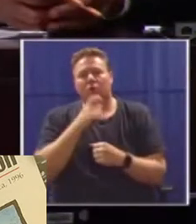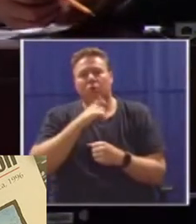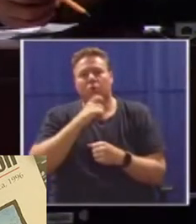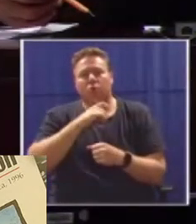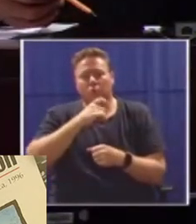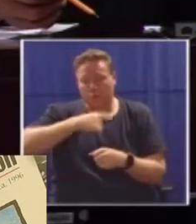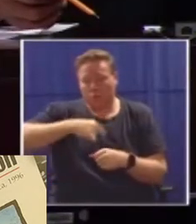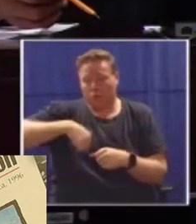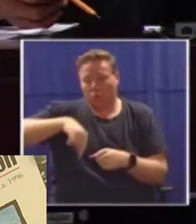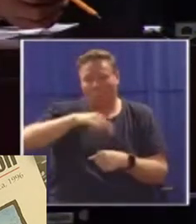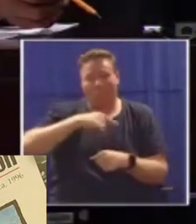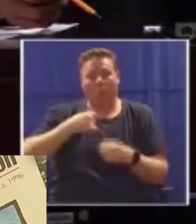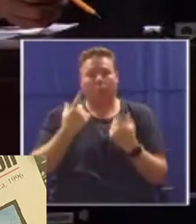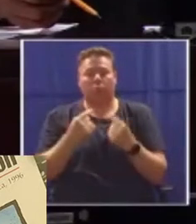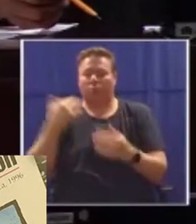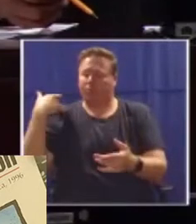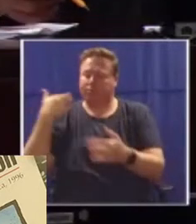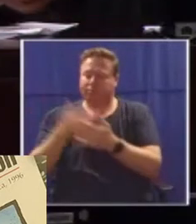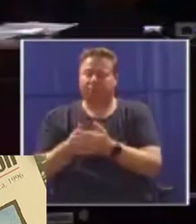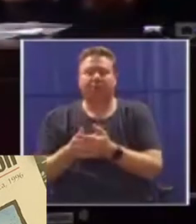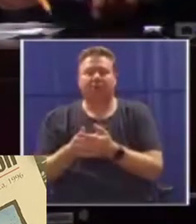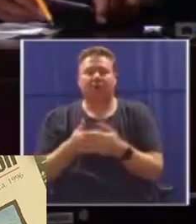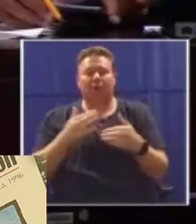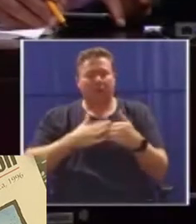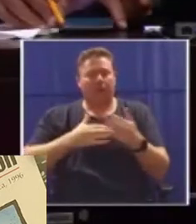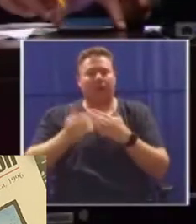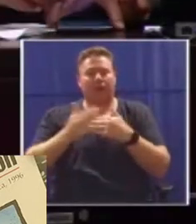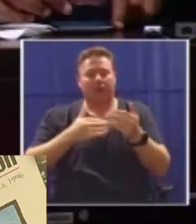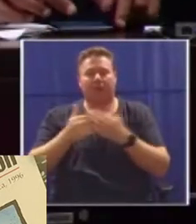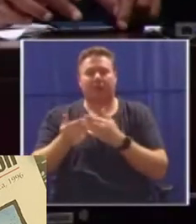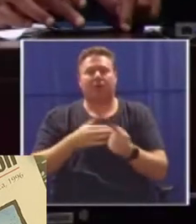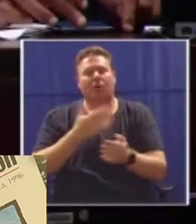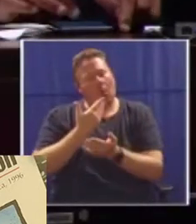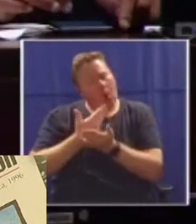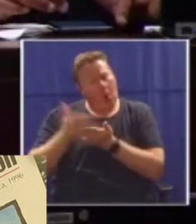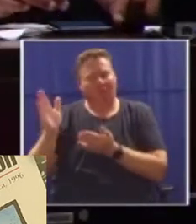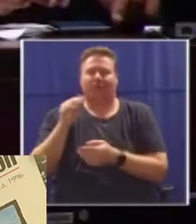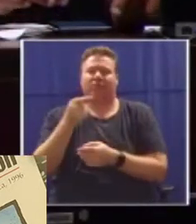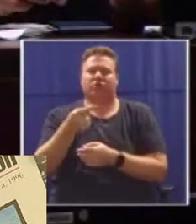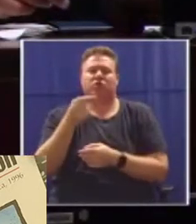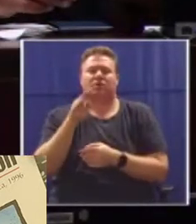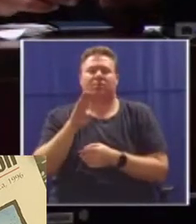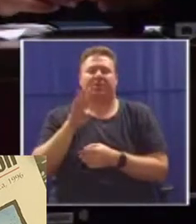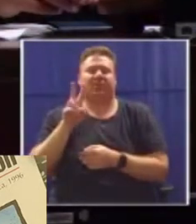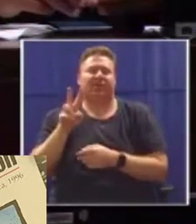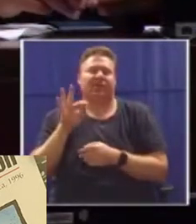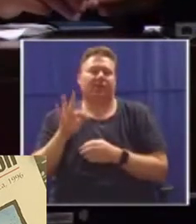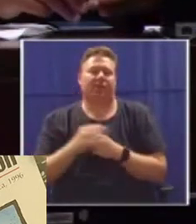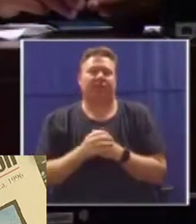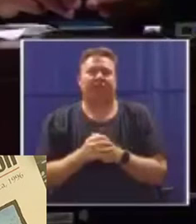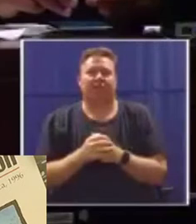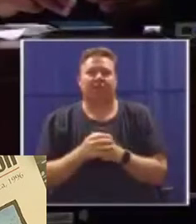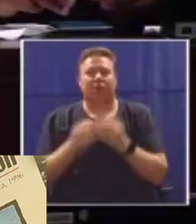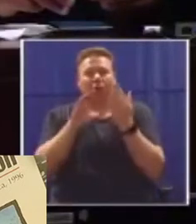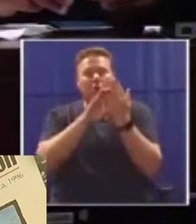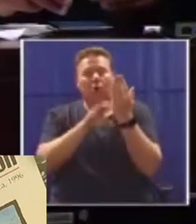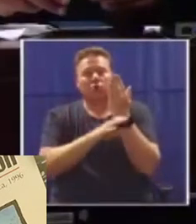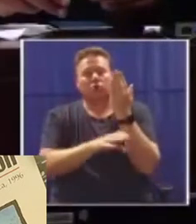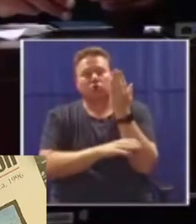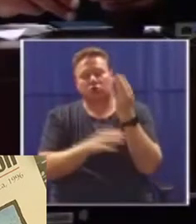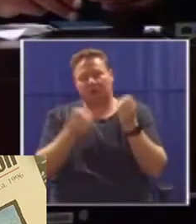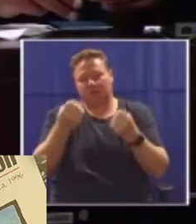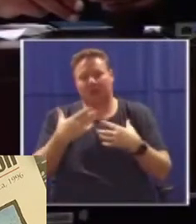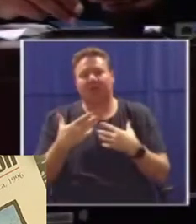have done as the building blocks to eradicate this pandemic? Our constitution has given a